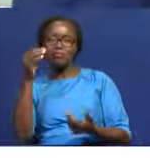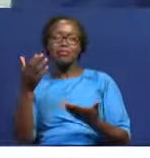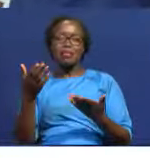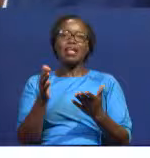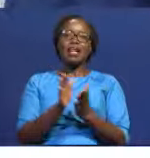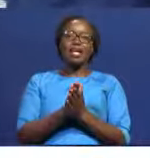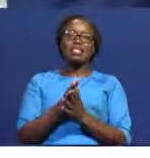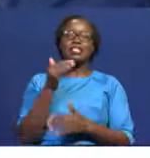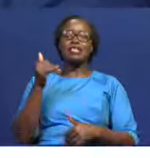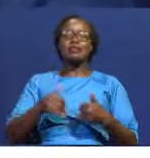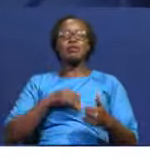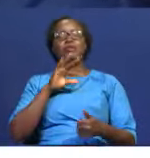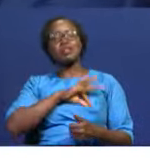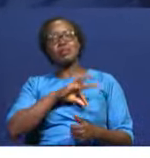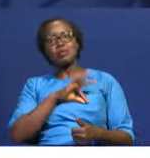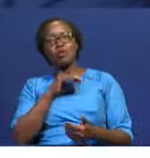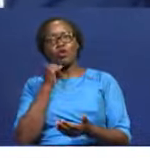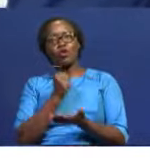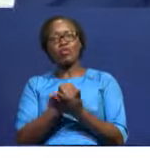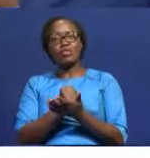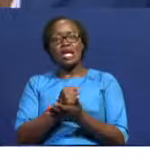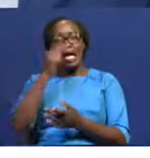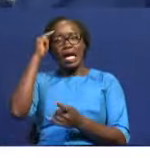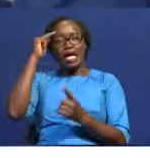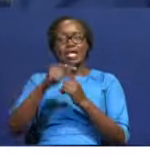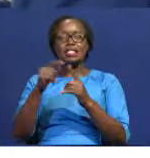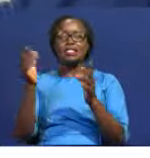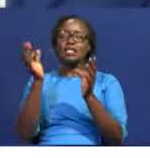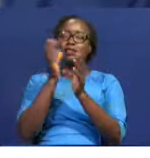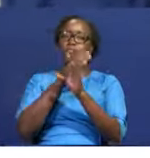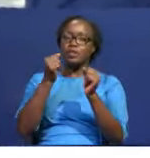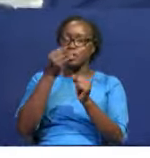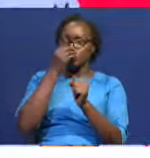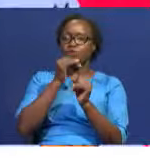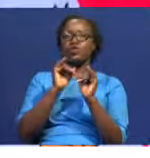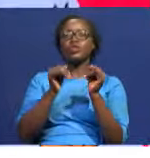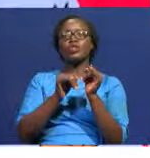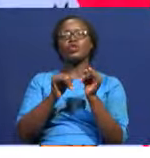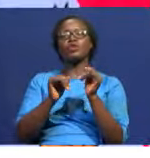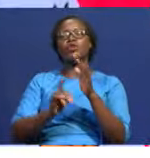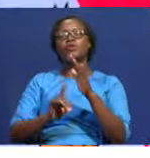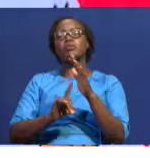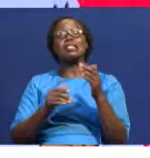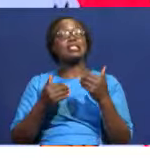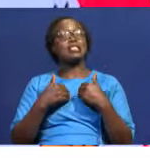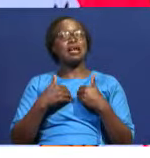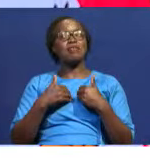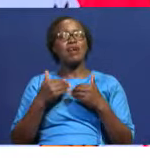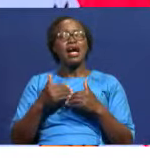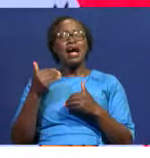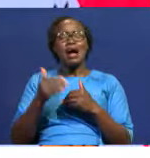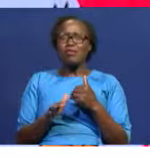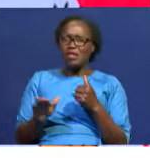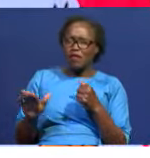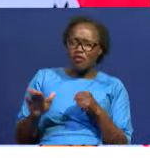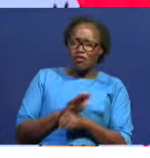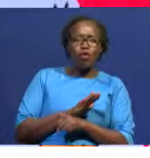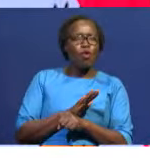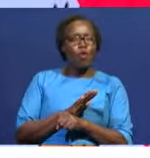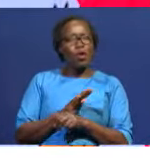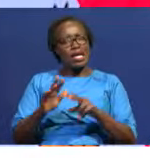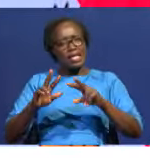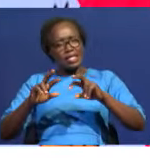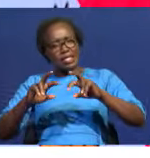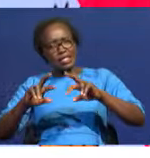with the office, or at least until President William Ruto reconstitutes his new cabinet. And after a holistic appraisal of